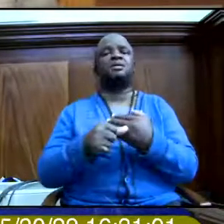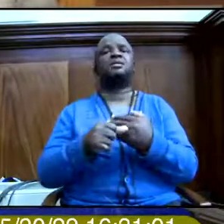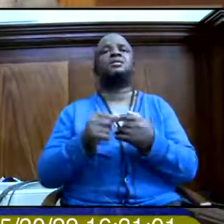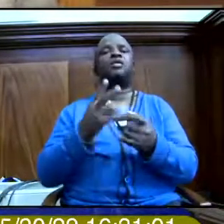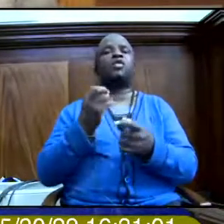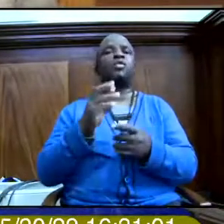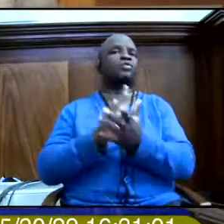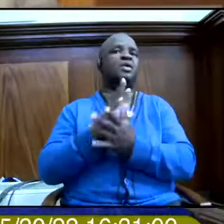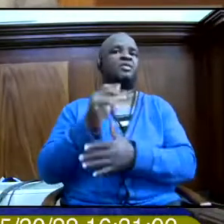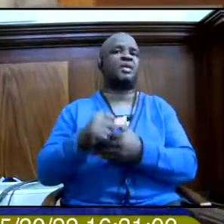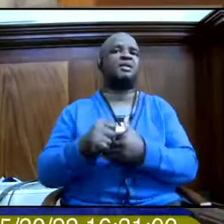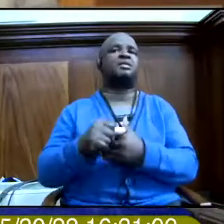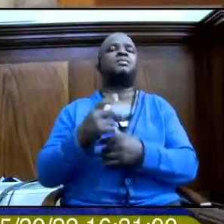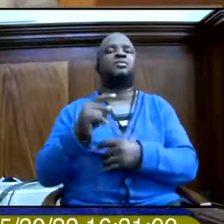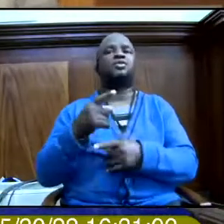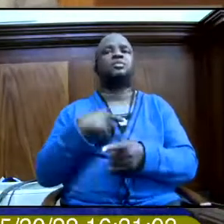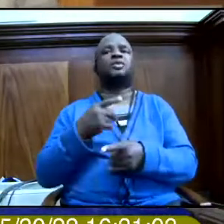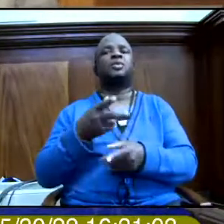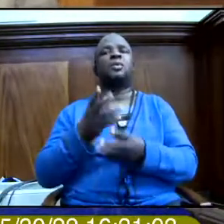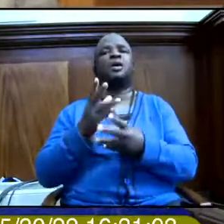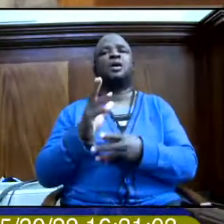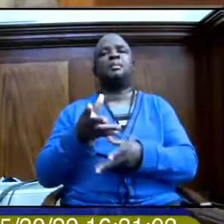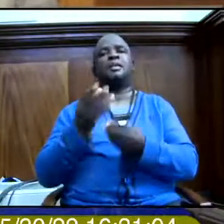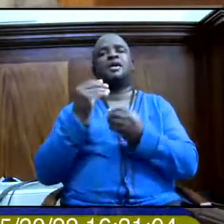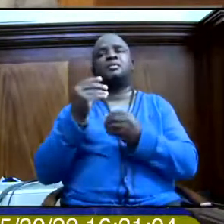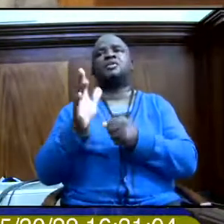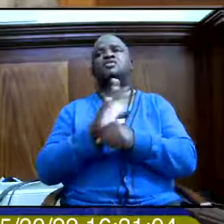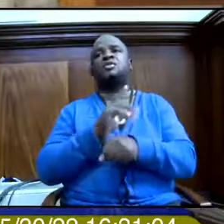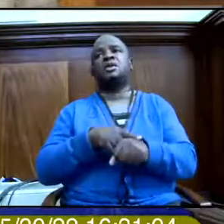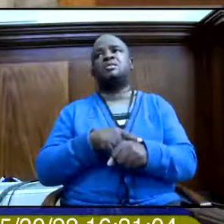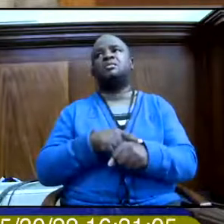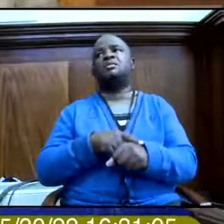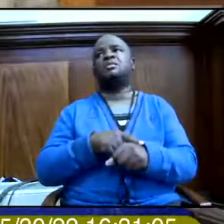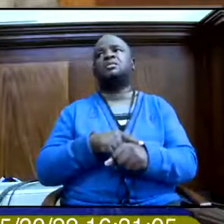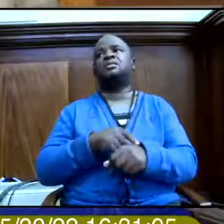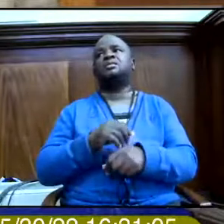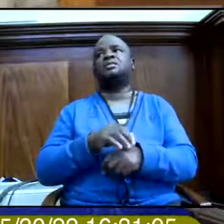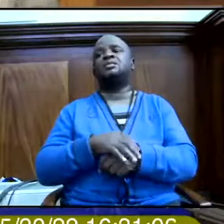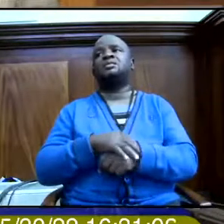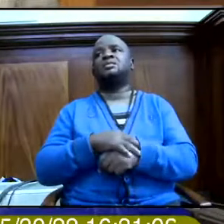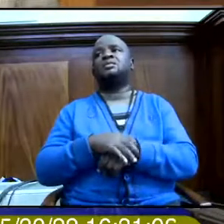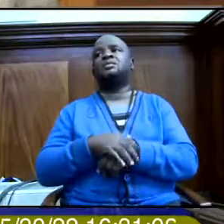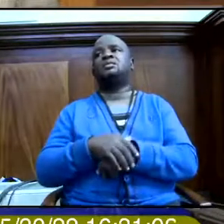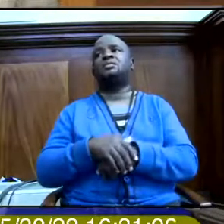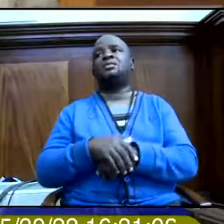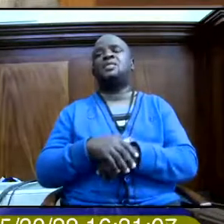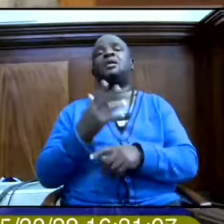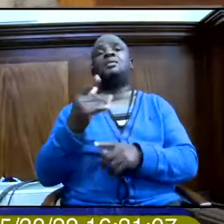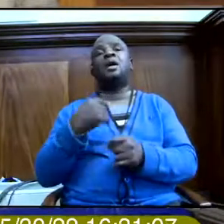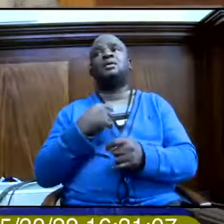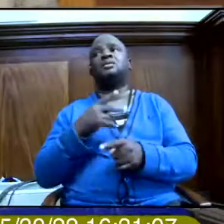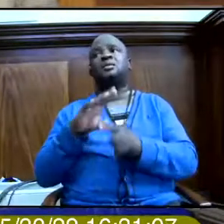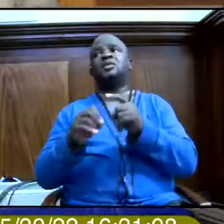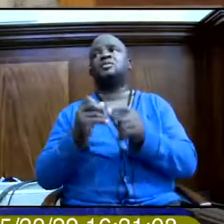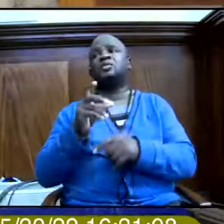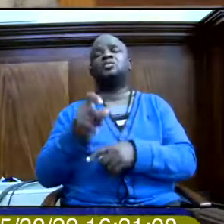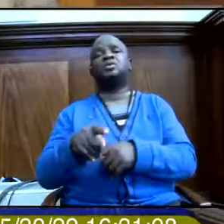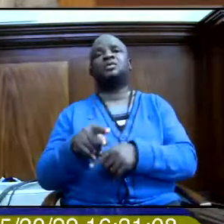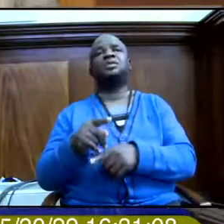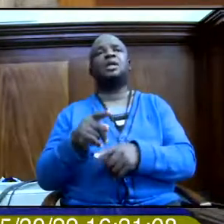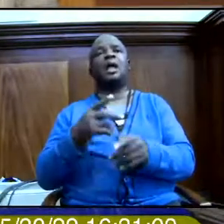then they will find permanent employment for them blah blah blah then you find the same person has been